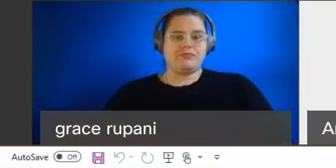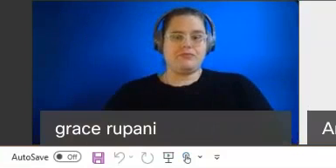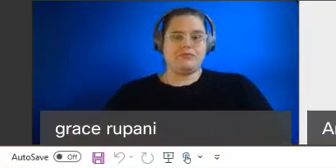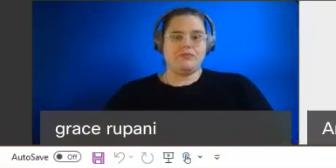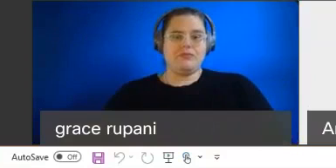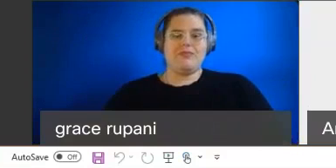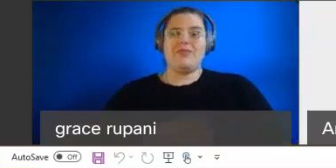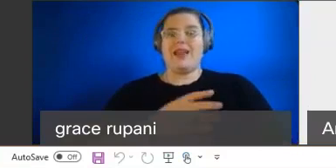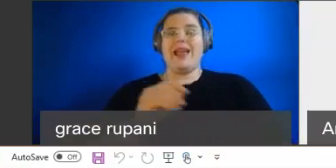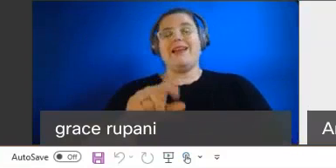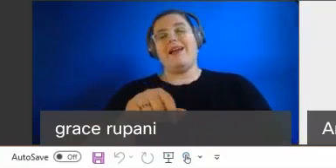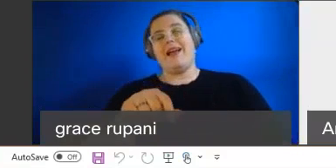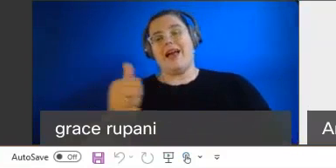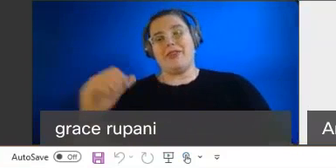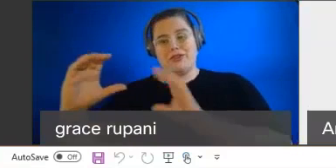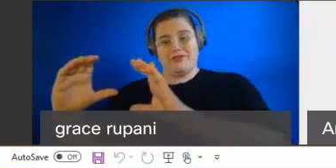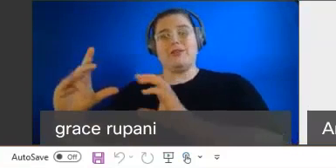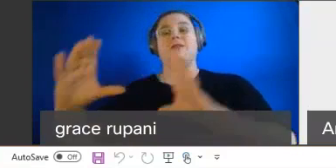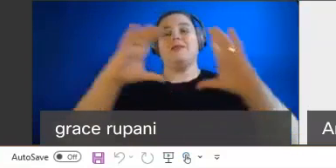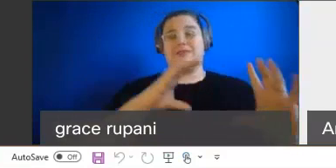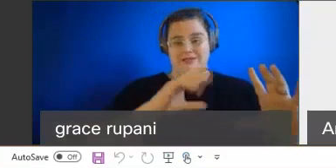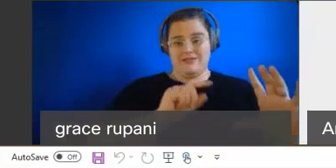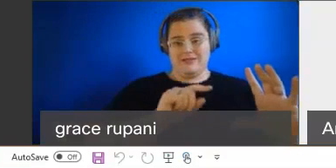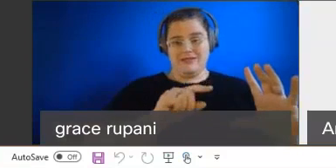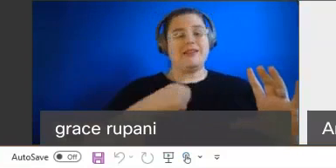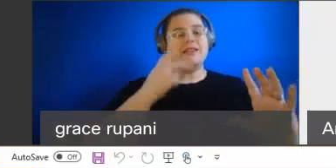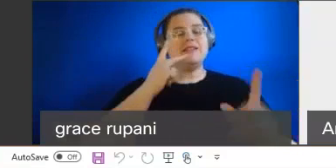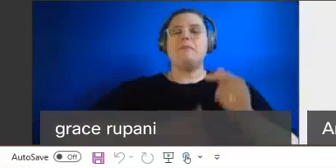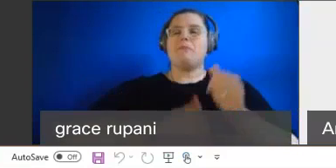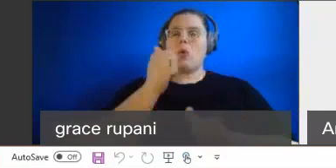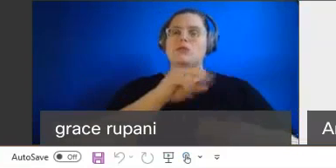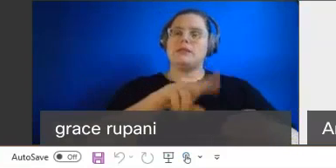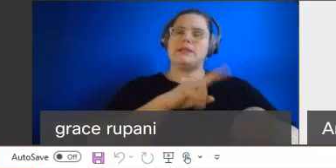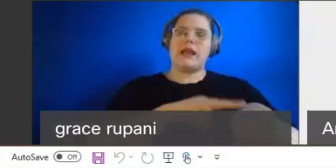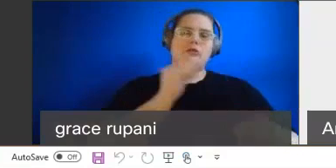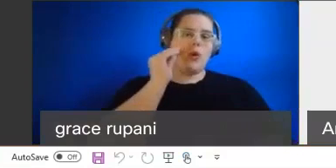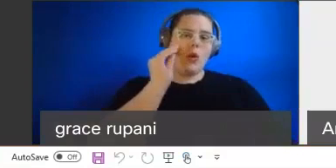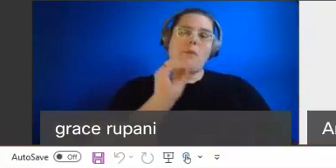are either in natural homes or in supported living.